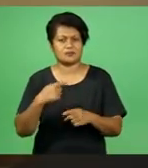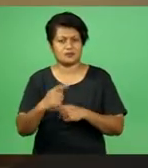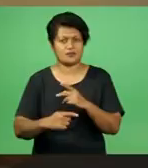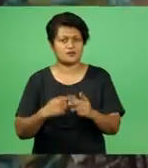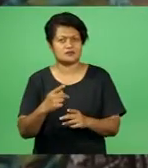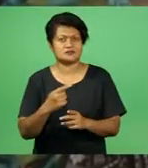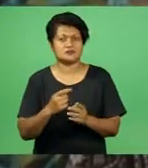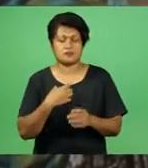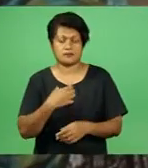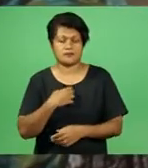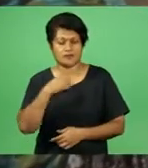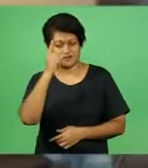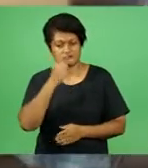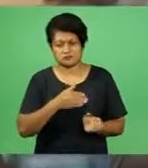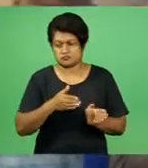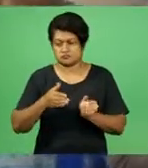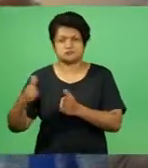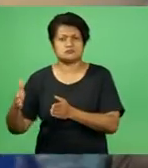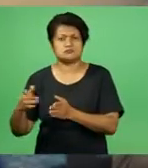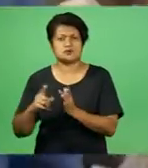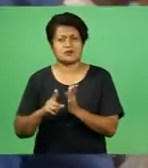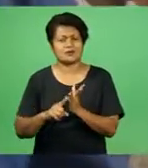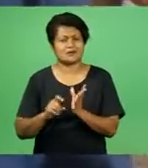And more Fijians moving to urban centers.